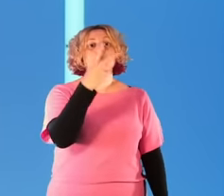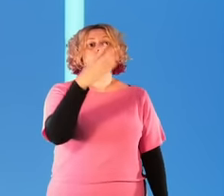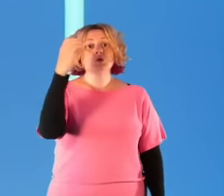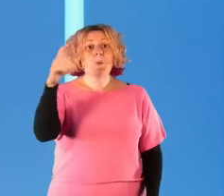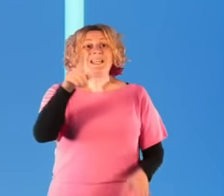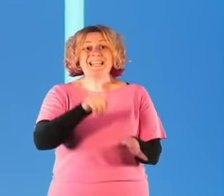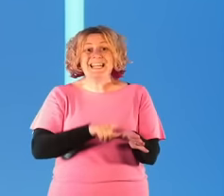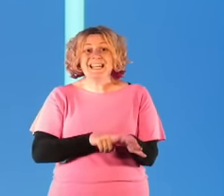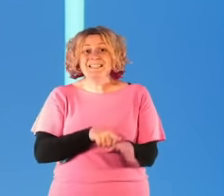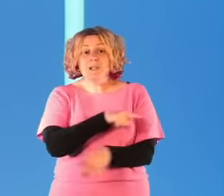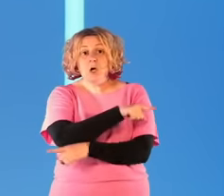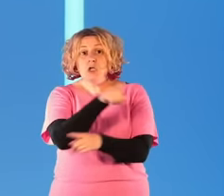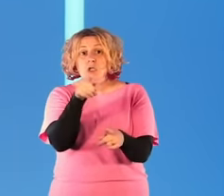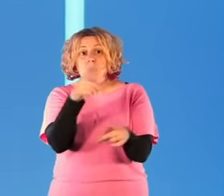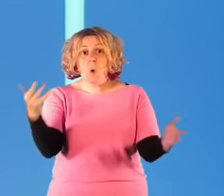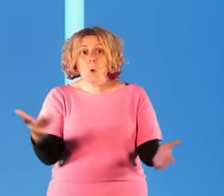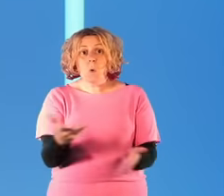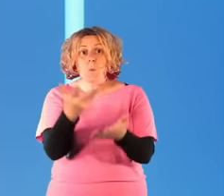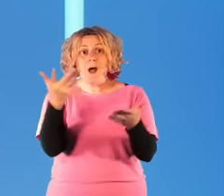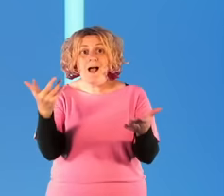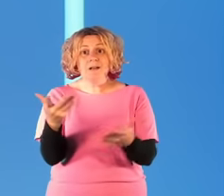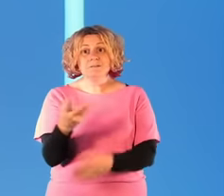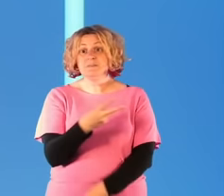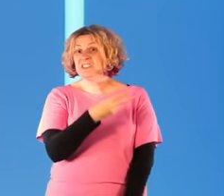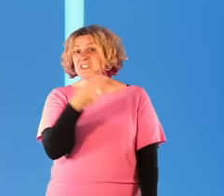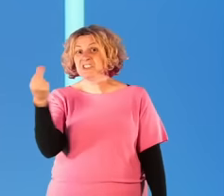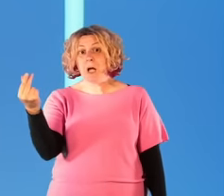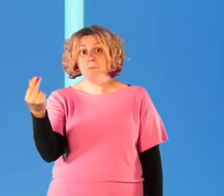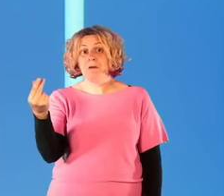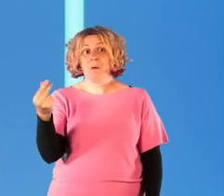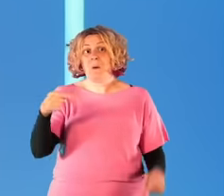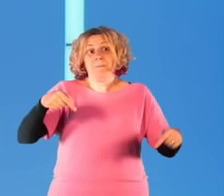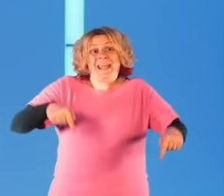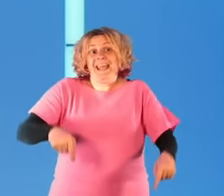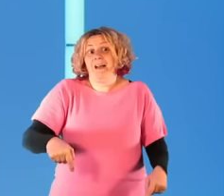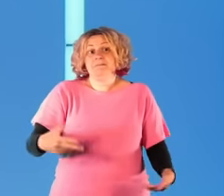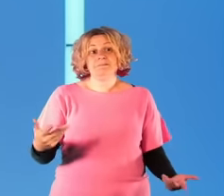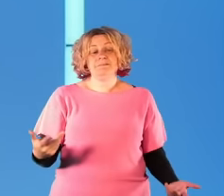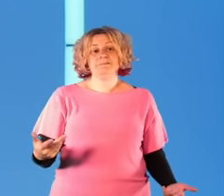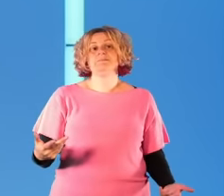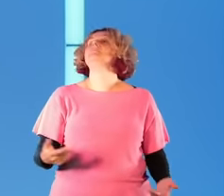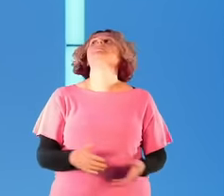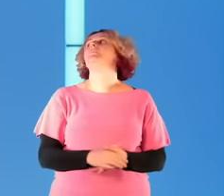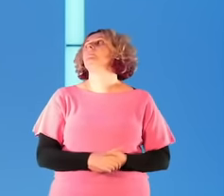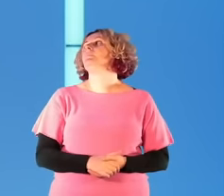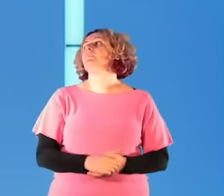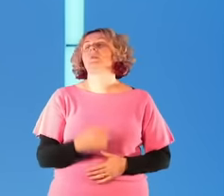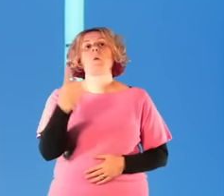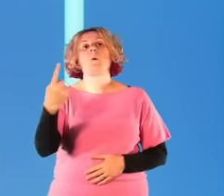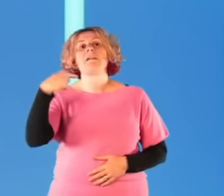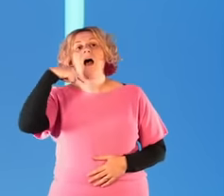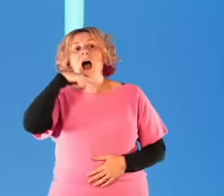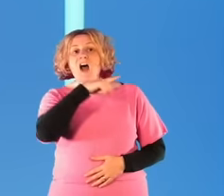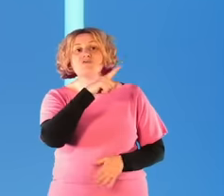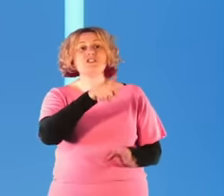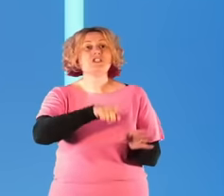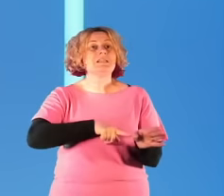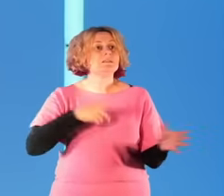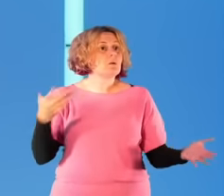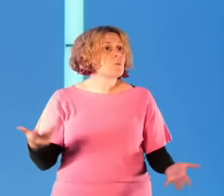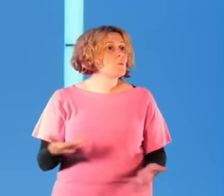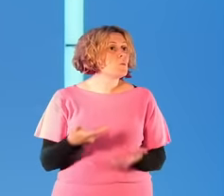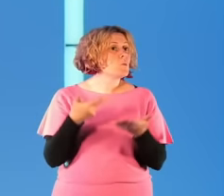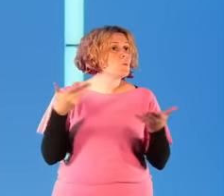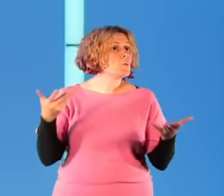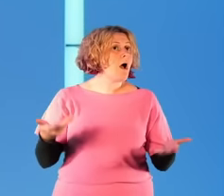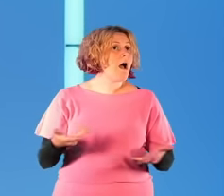Some of you won't be here on planet Earth anymore. Where will you be in 100 years? Well,